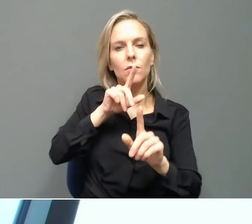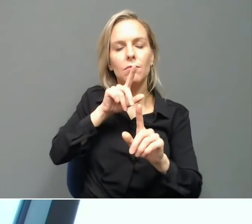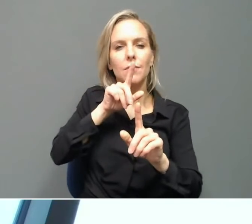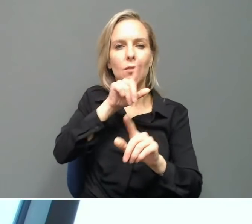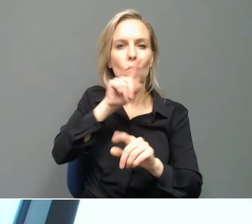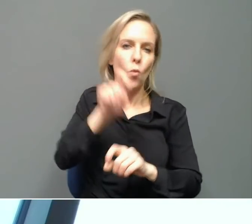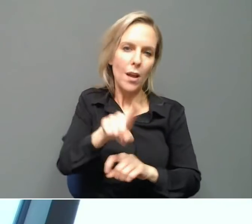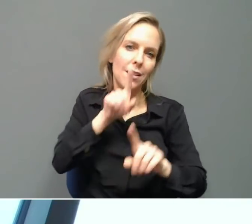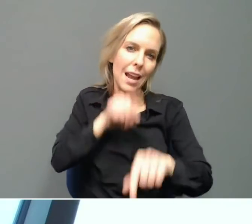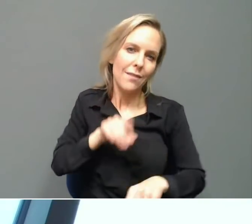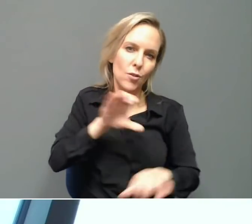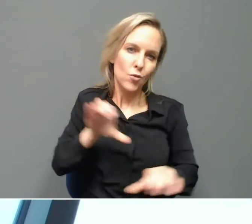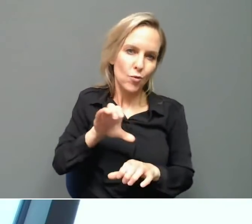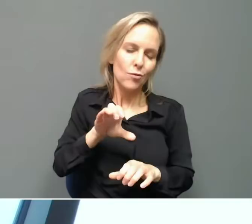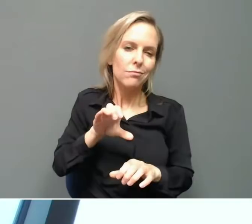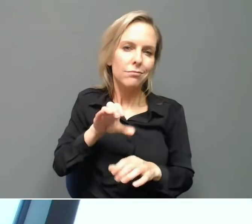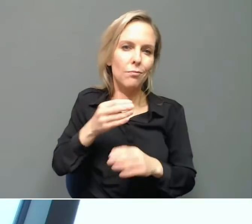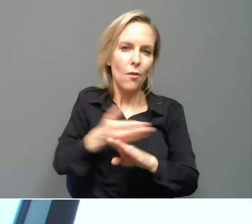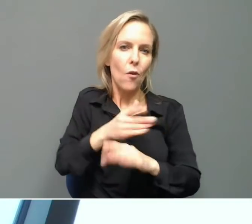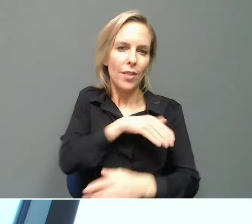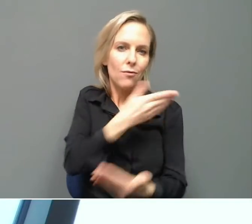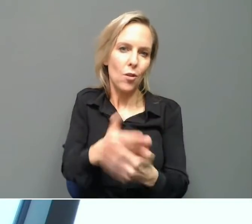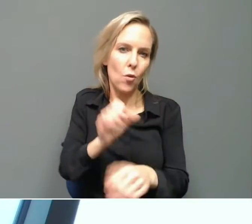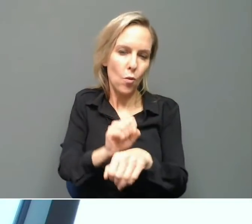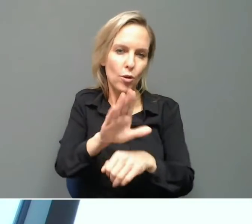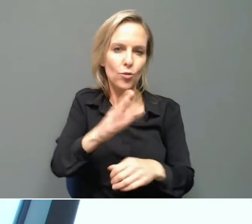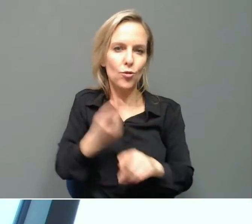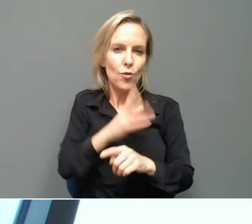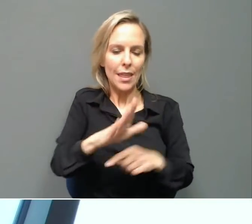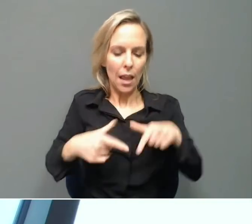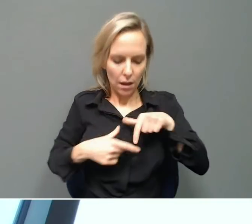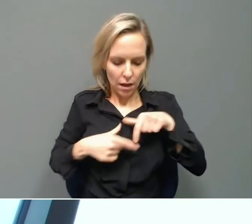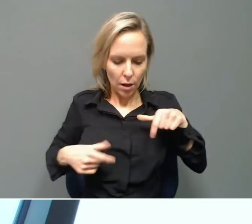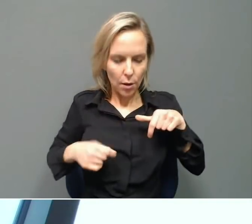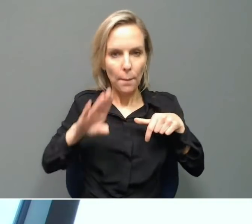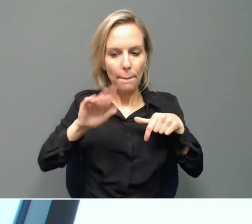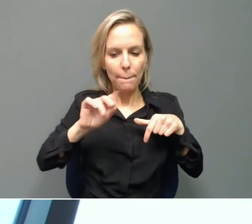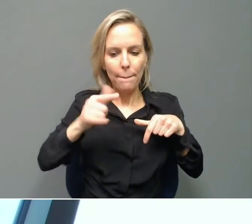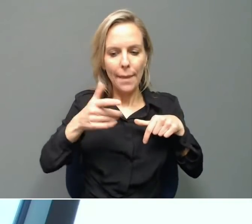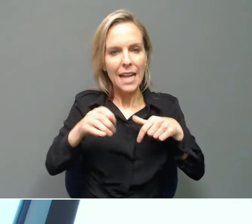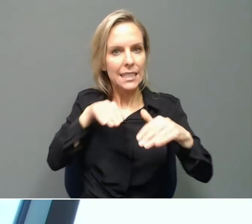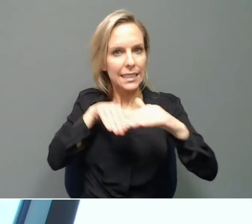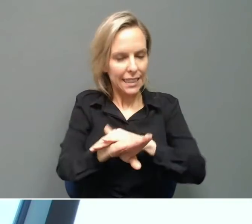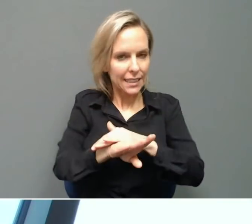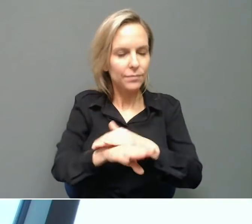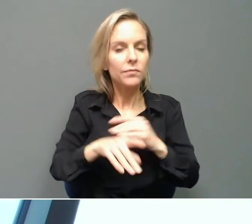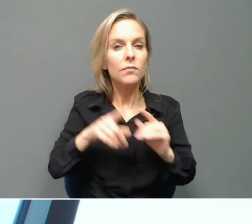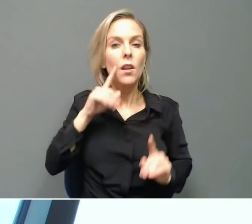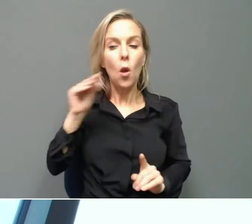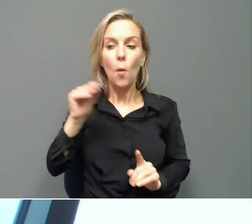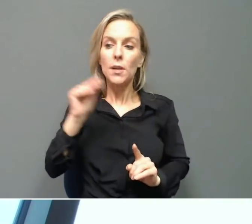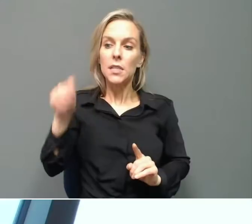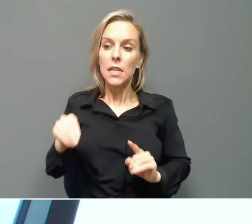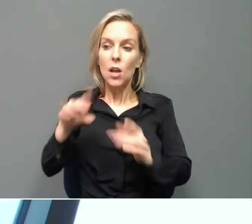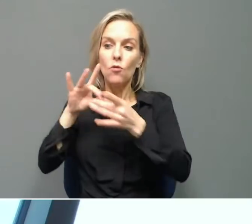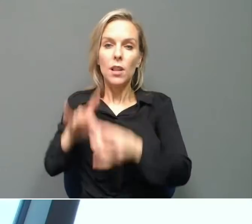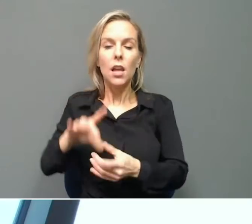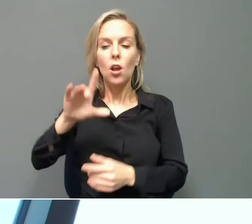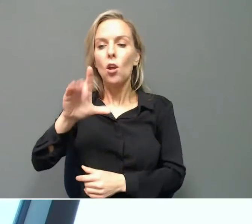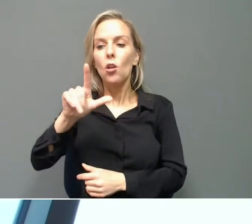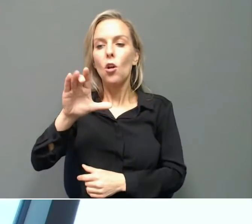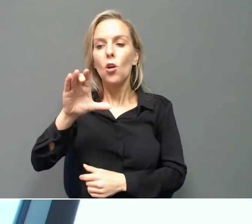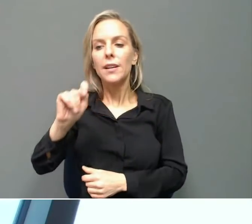their badge, they'll be able to key in. As far as the percentages around long-term care vaccination with that